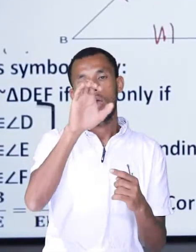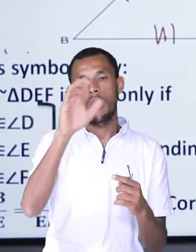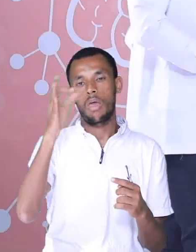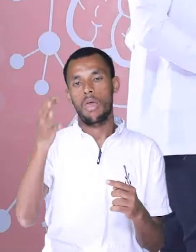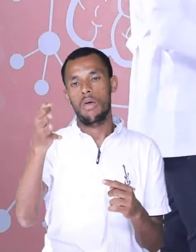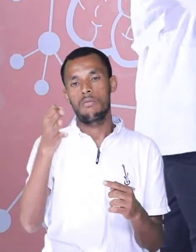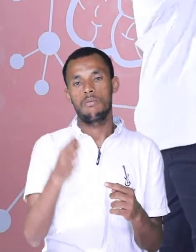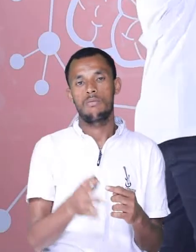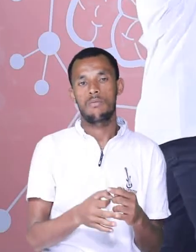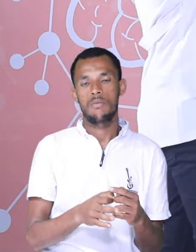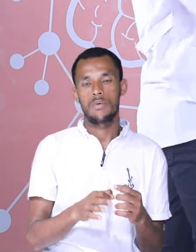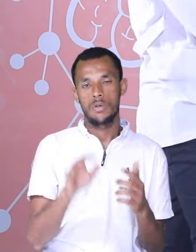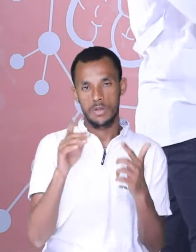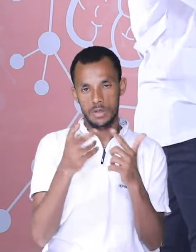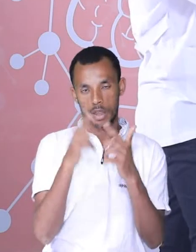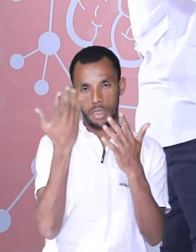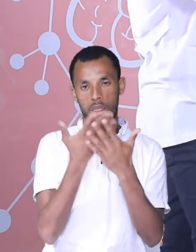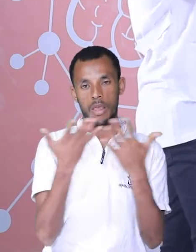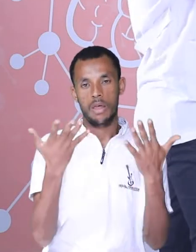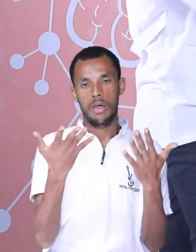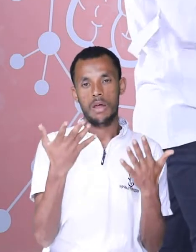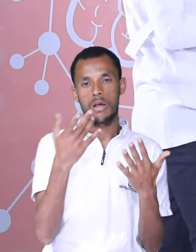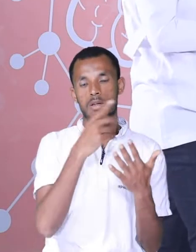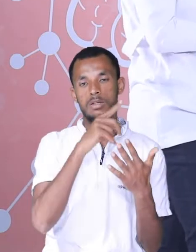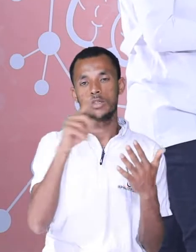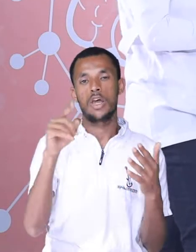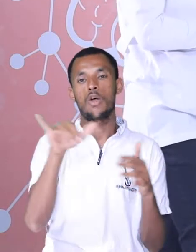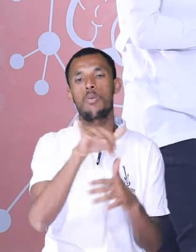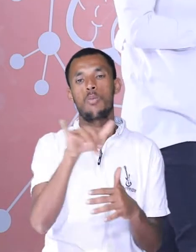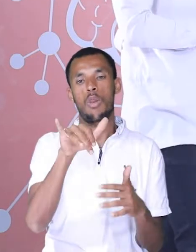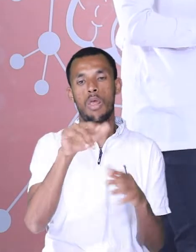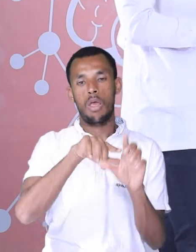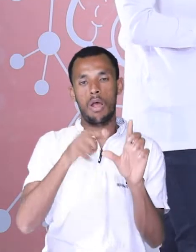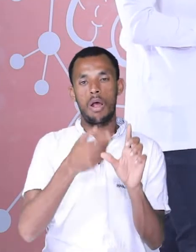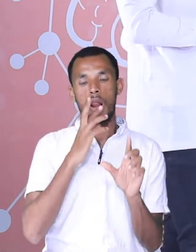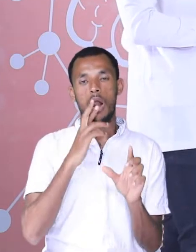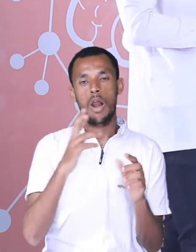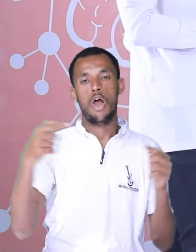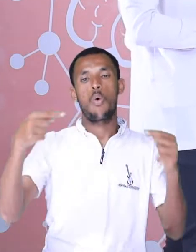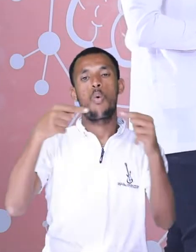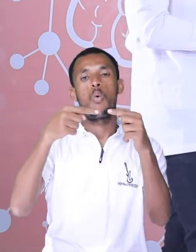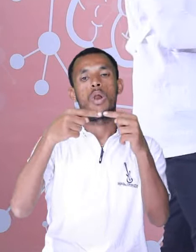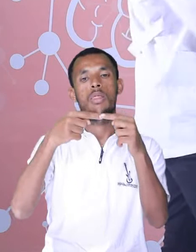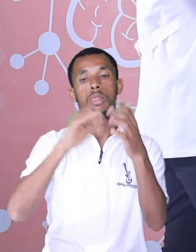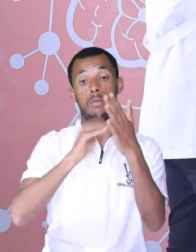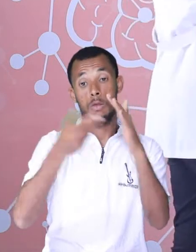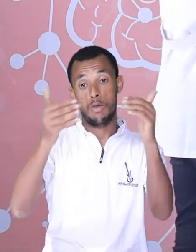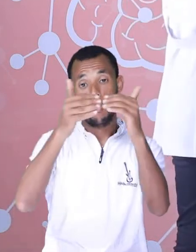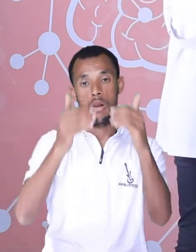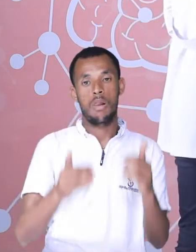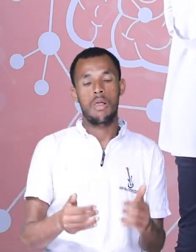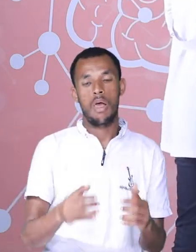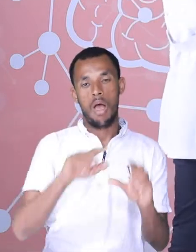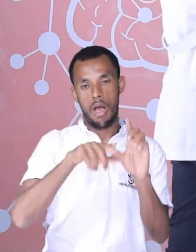EF. The second thing, their corresponding angles are congruent. That means